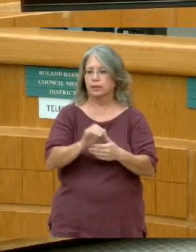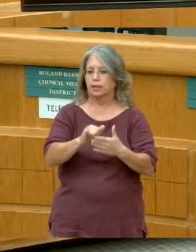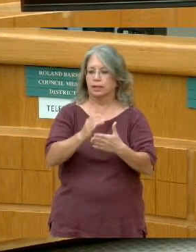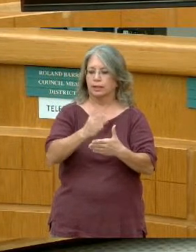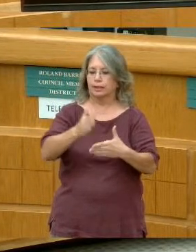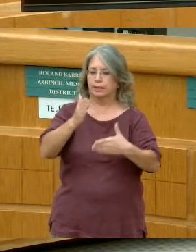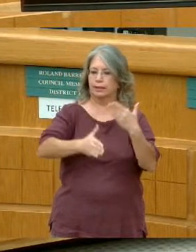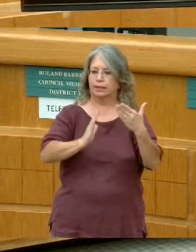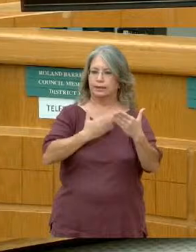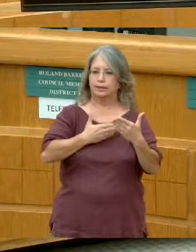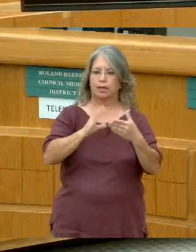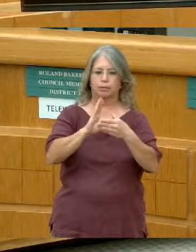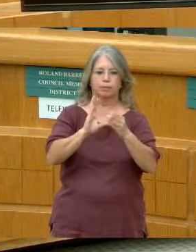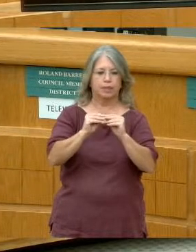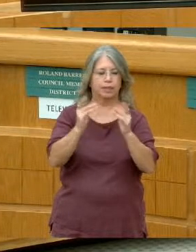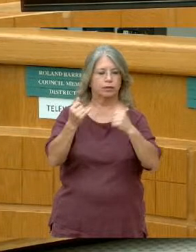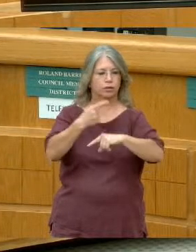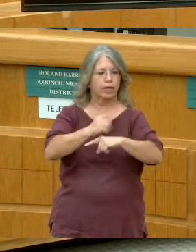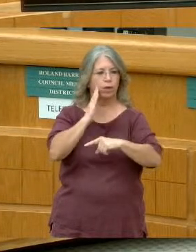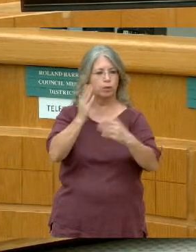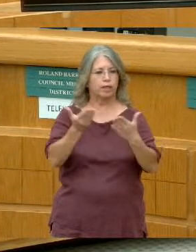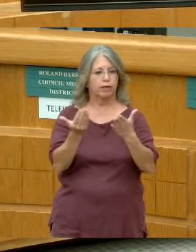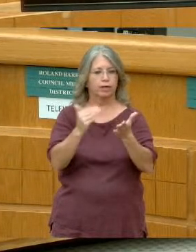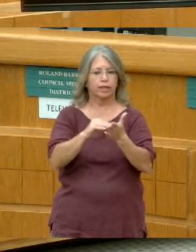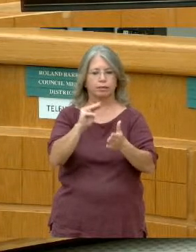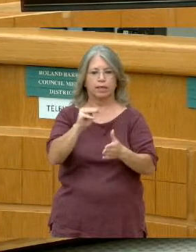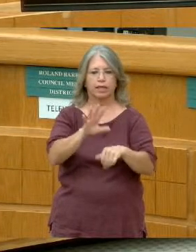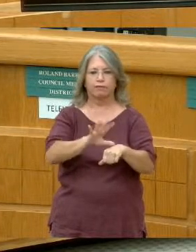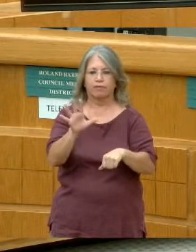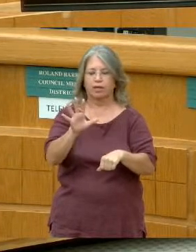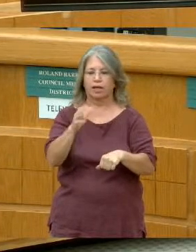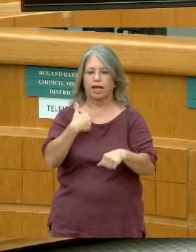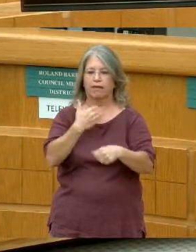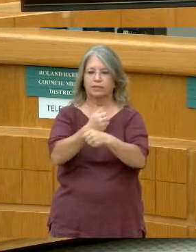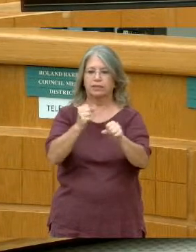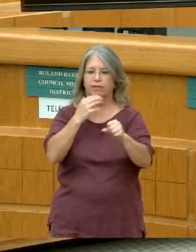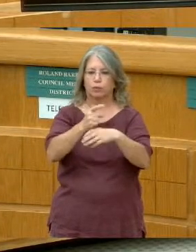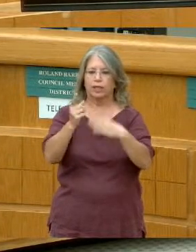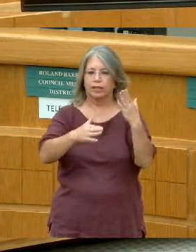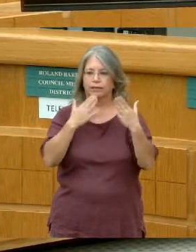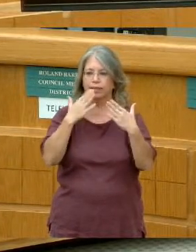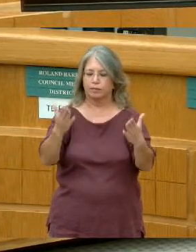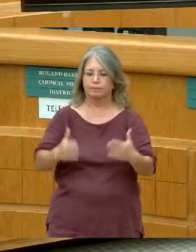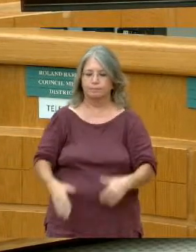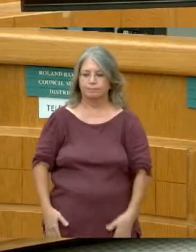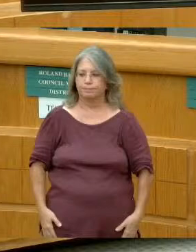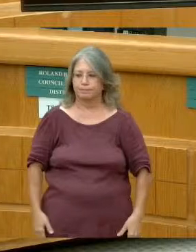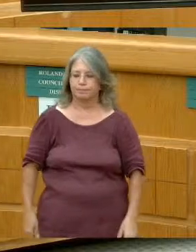closes our briefing for today. We'll be back Monday at 5 o'clock. Have a safe weekend. Thank you.